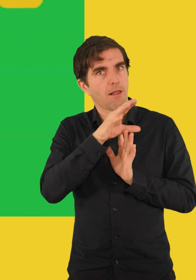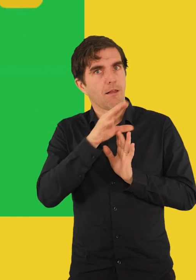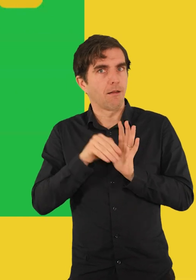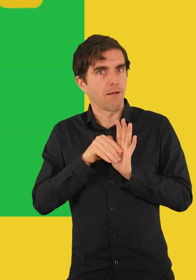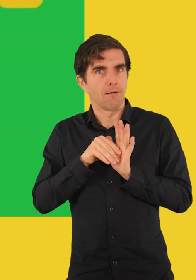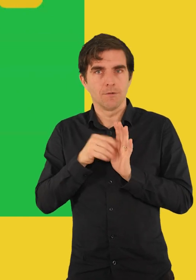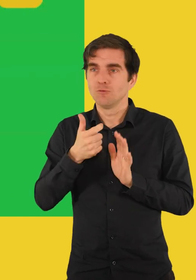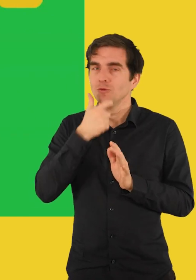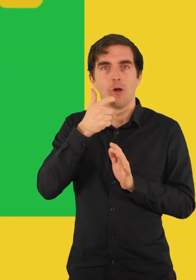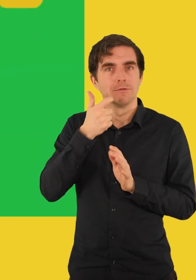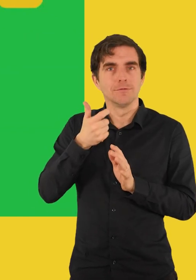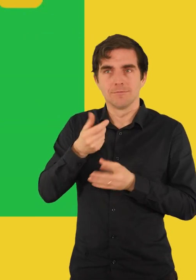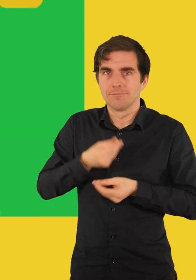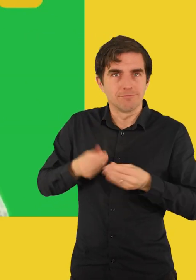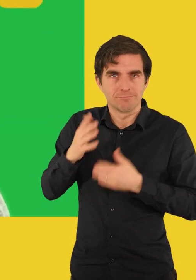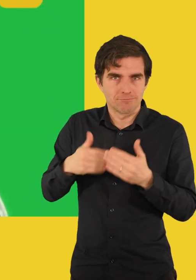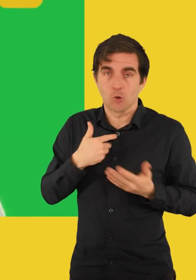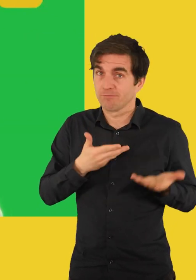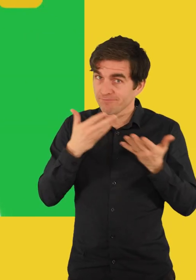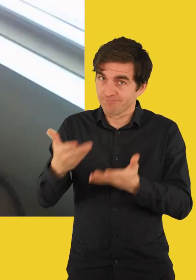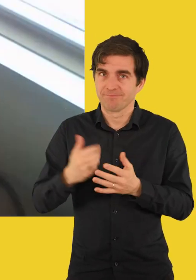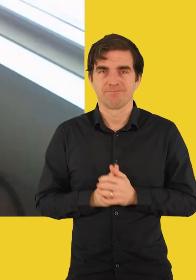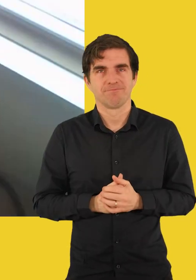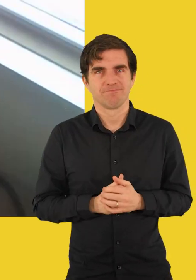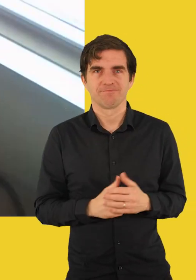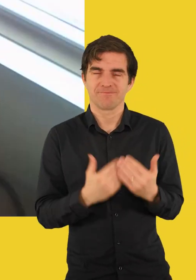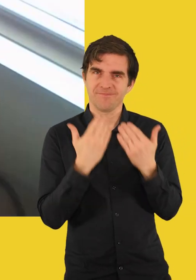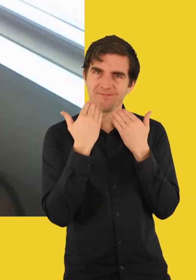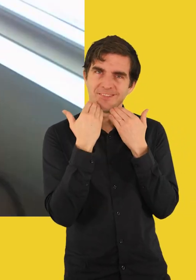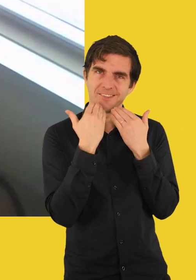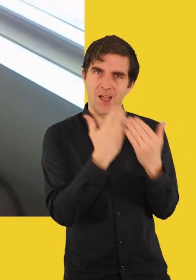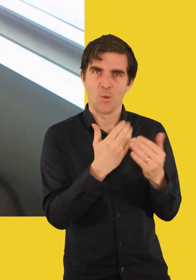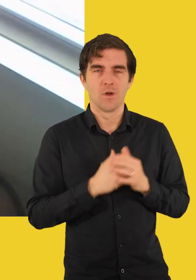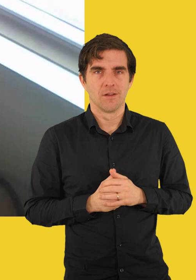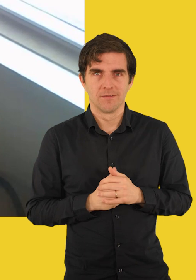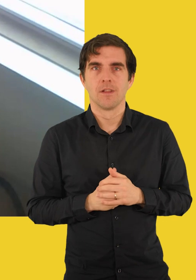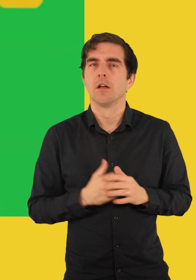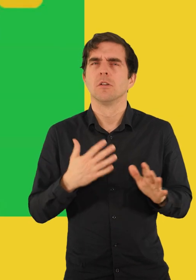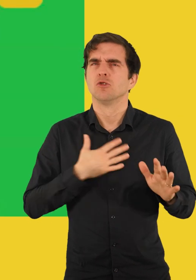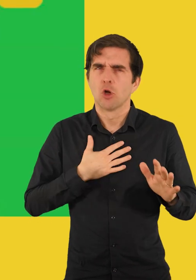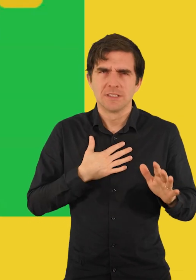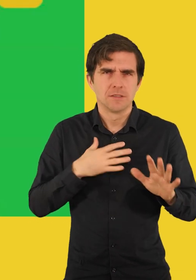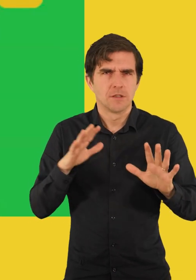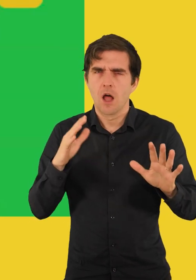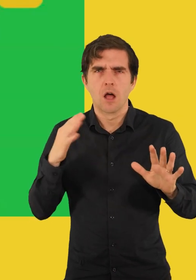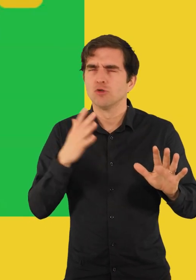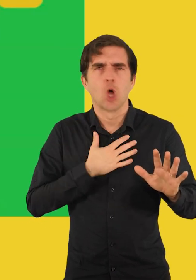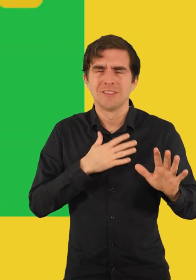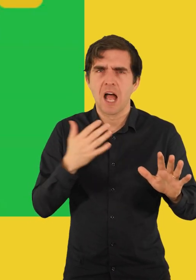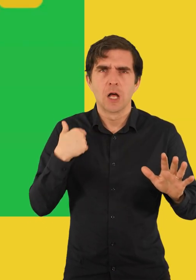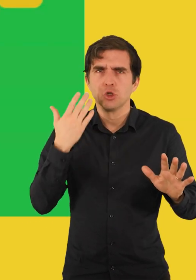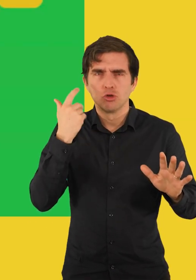Brussels working with Doughnut Economics. Paul, floor is yours. Thank you, Eleonora. And Hello, also, sorry, Paul, very sorry.